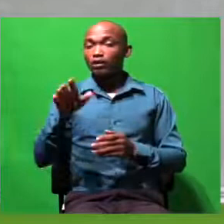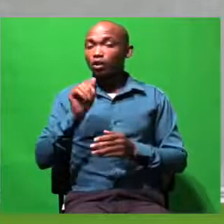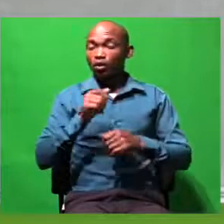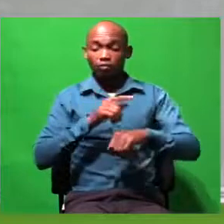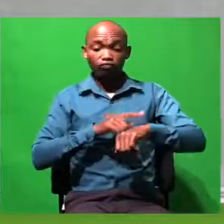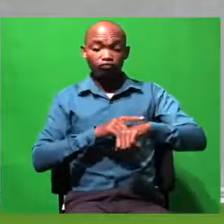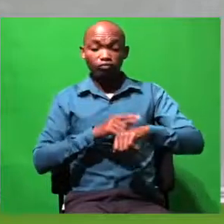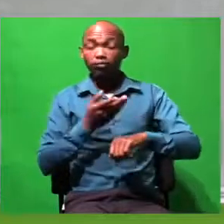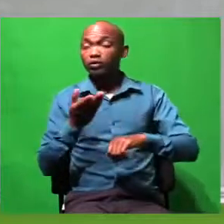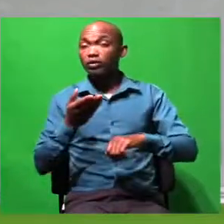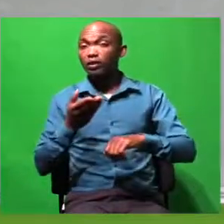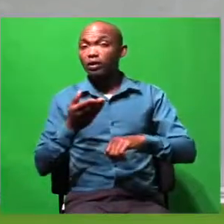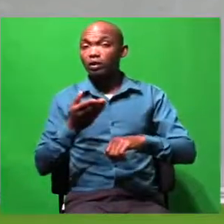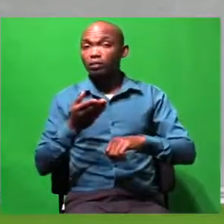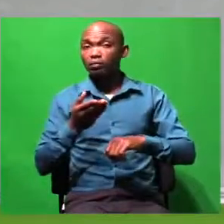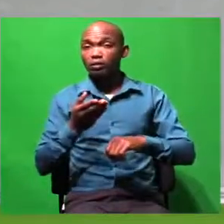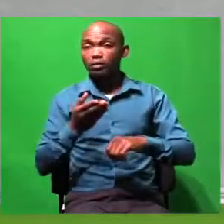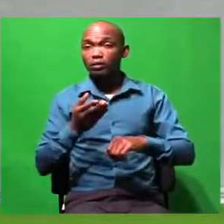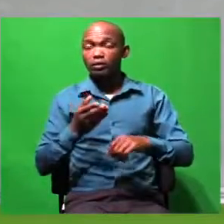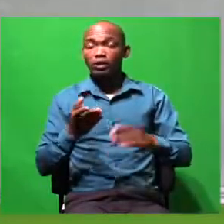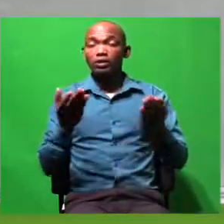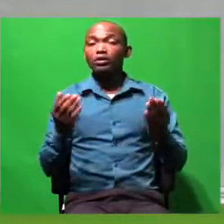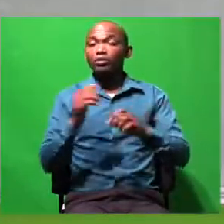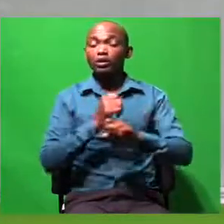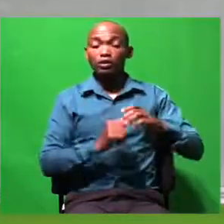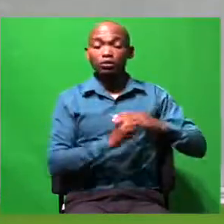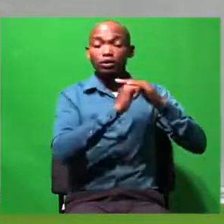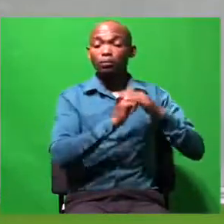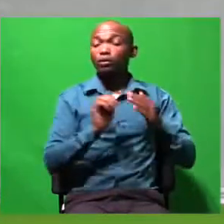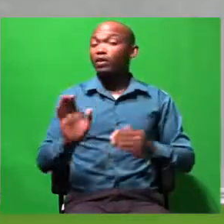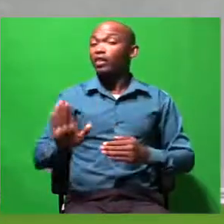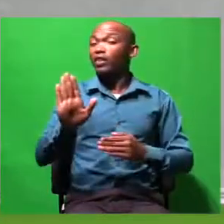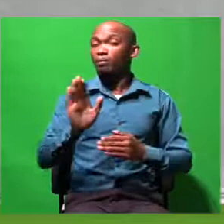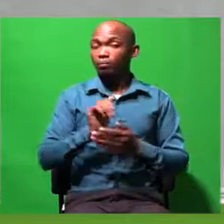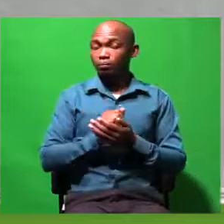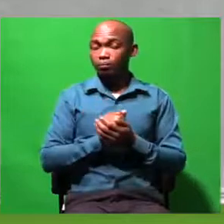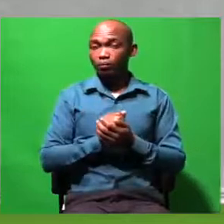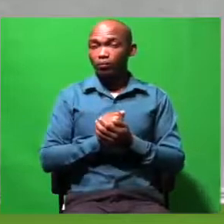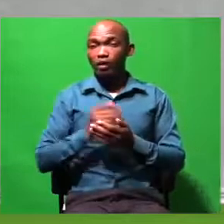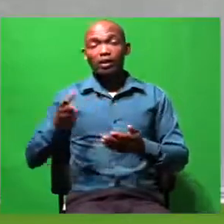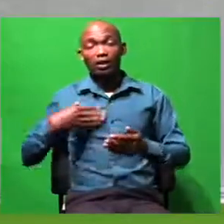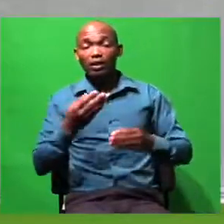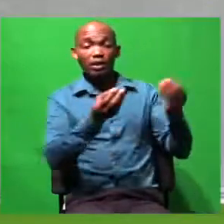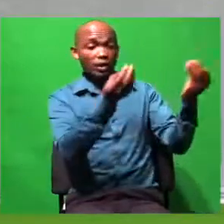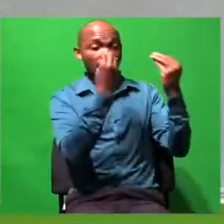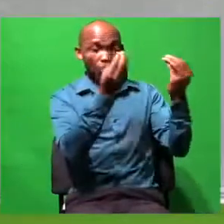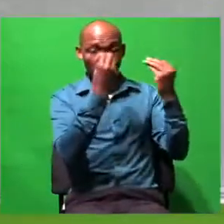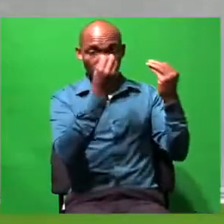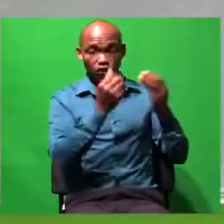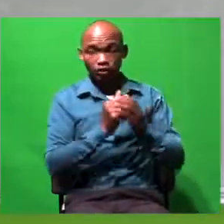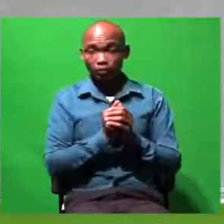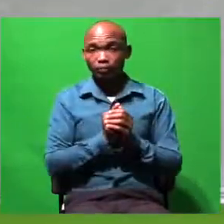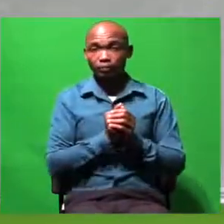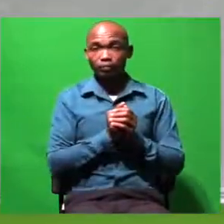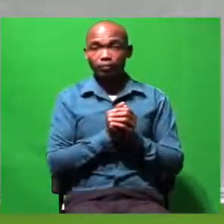is cold sometime or whatever, so they need some clothes. So we need to support them. They need